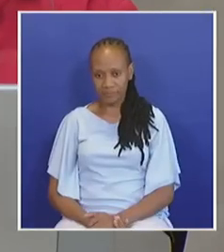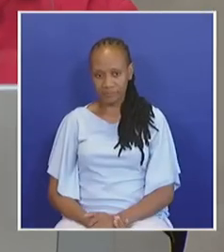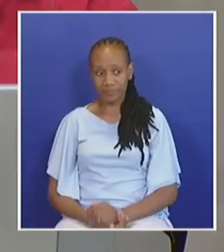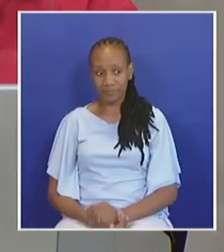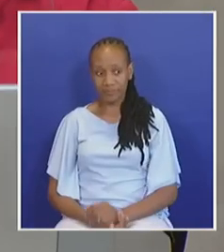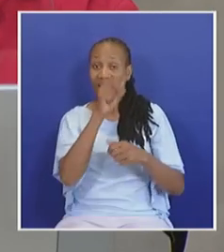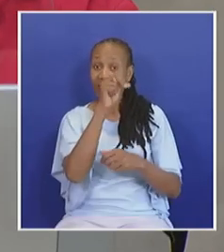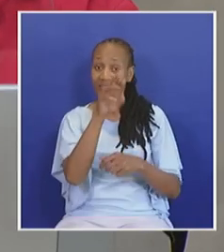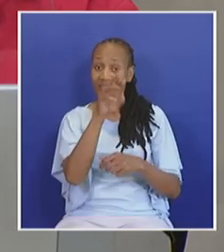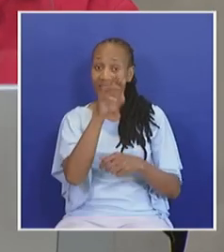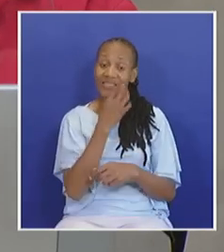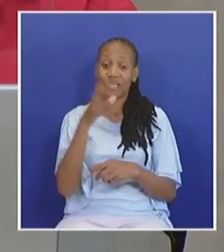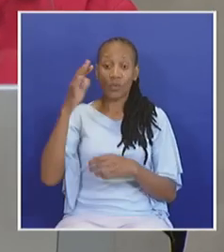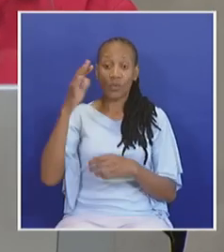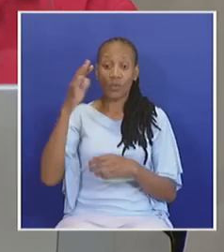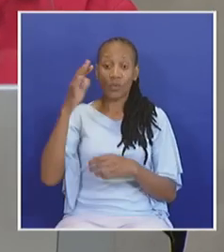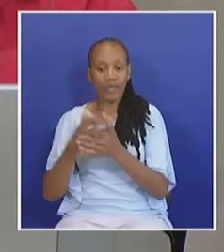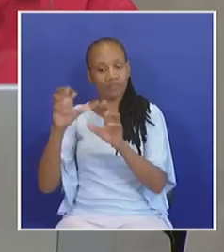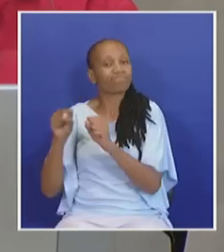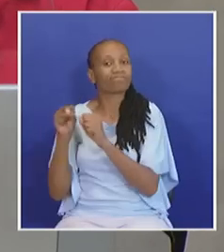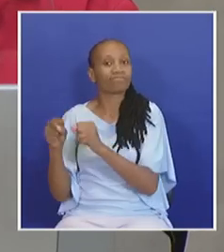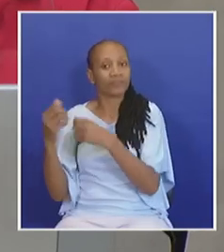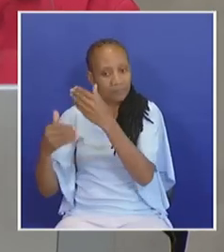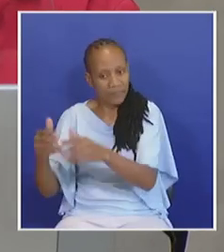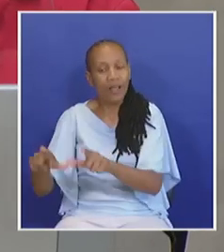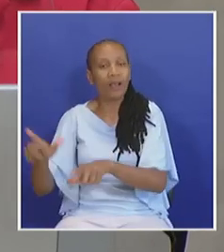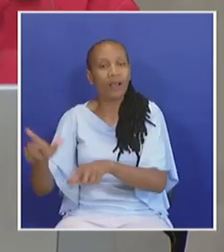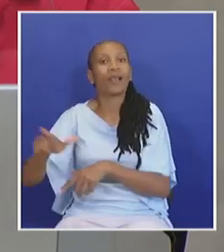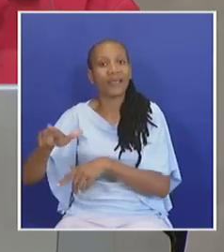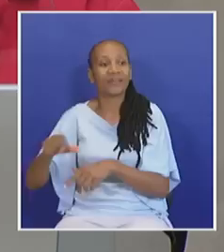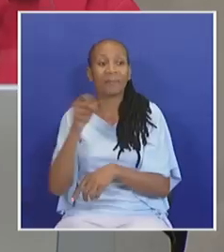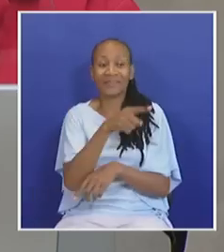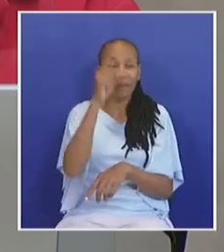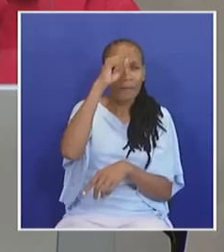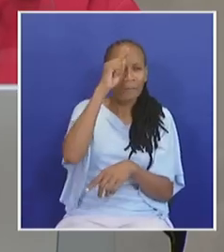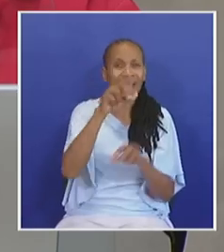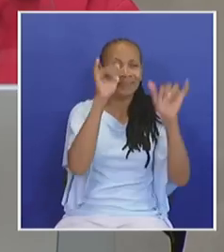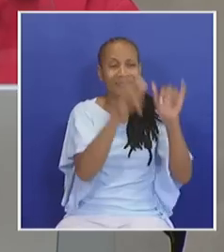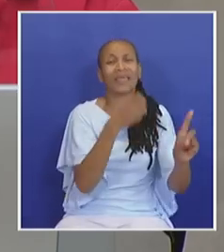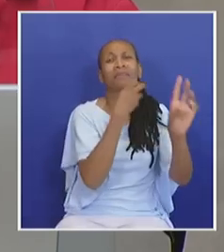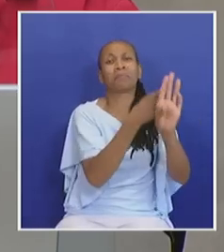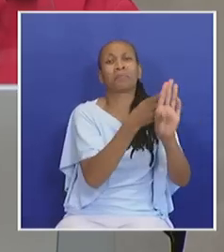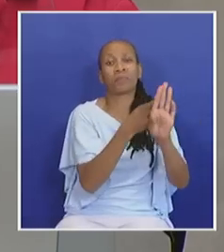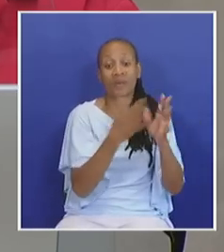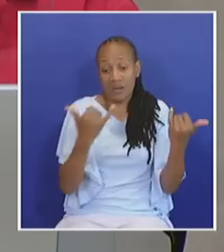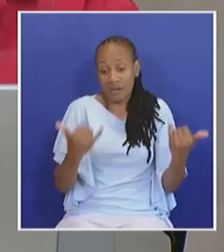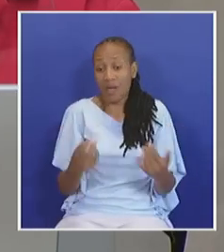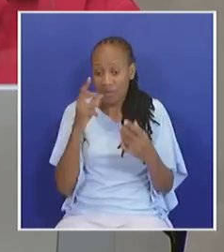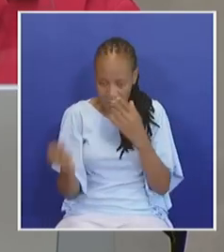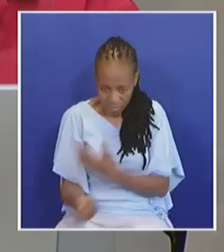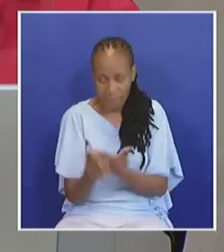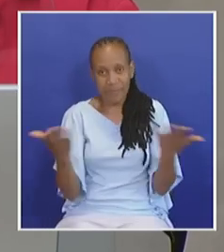keep all the land they had stolen and for blacks to be confined to rat-infested squatter camps is what has led to